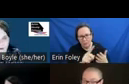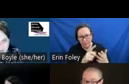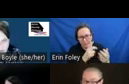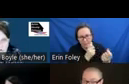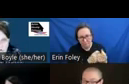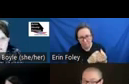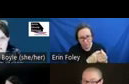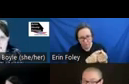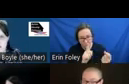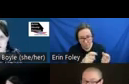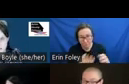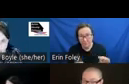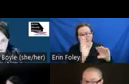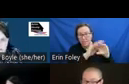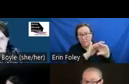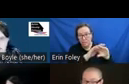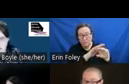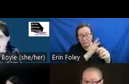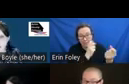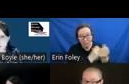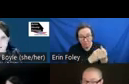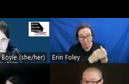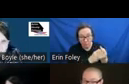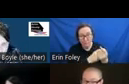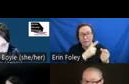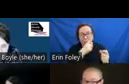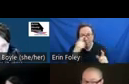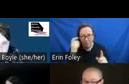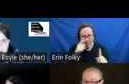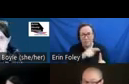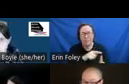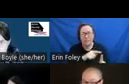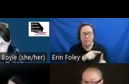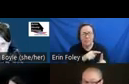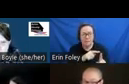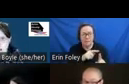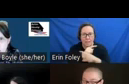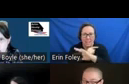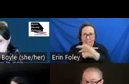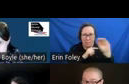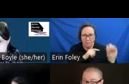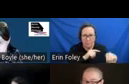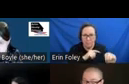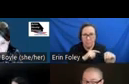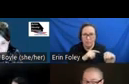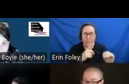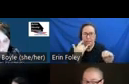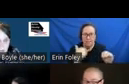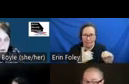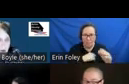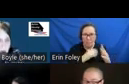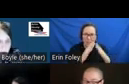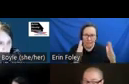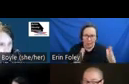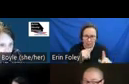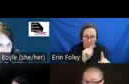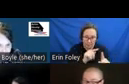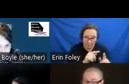And so this increase in supports is made possible by the fact that Johnny now has housing.